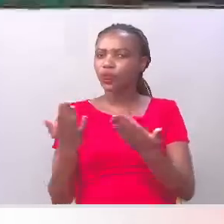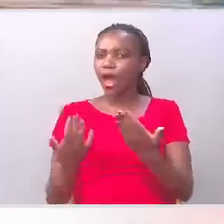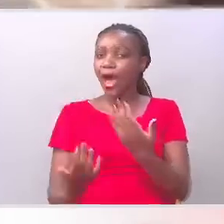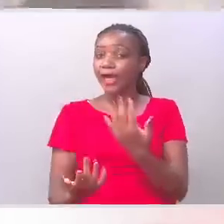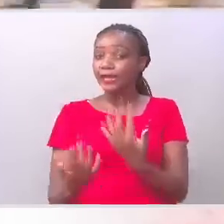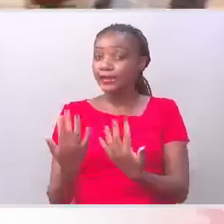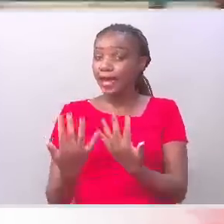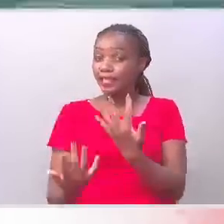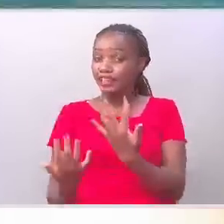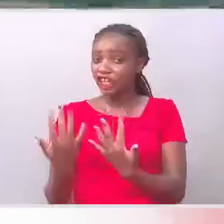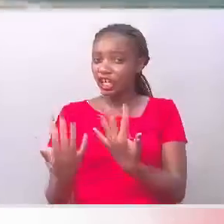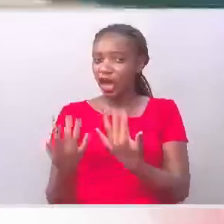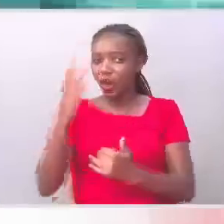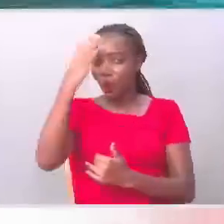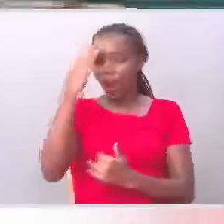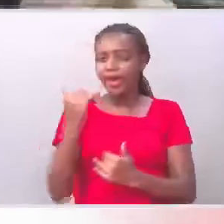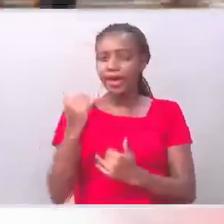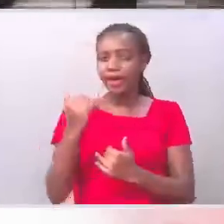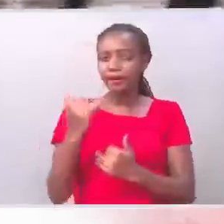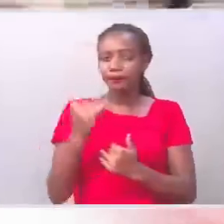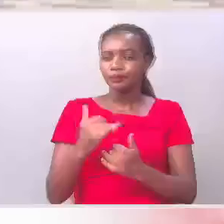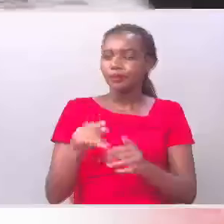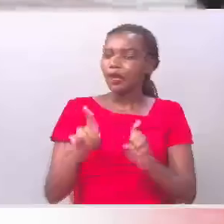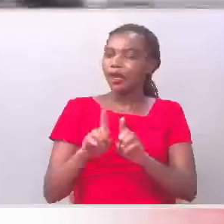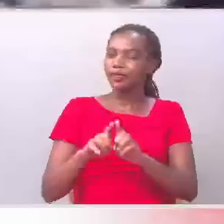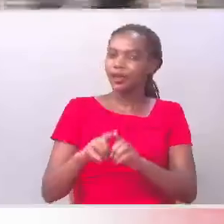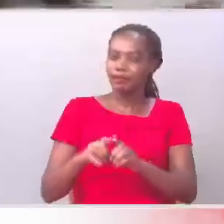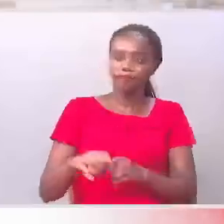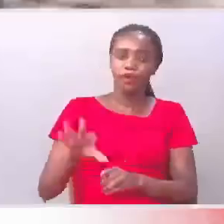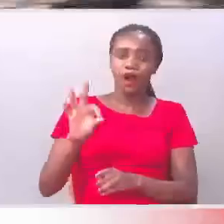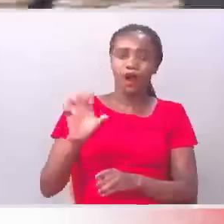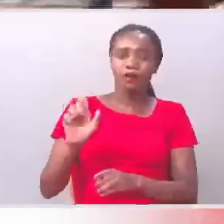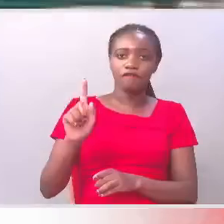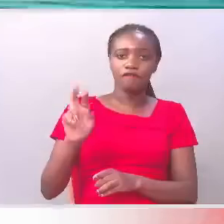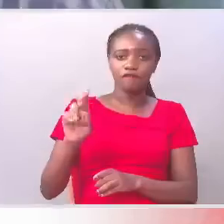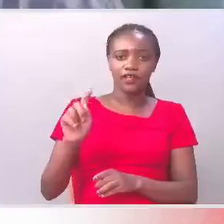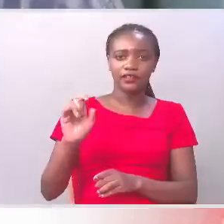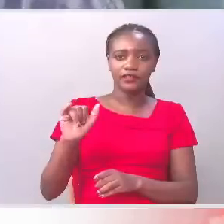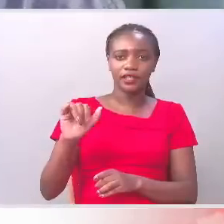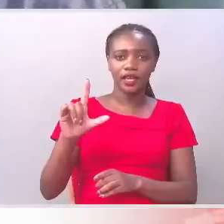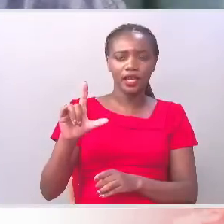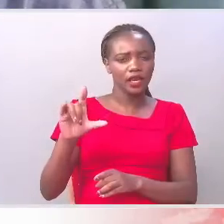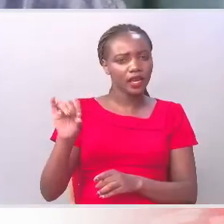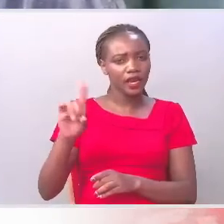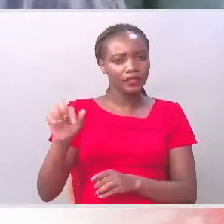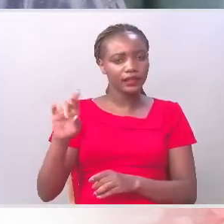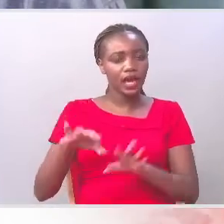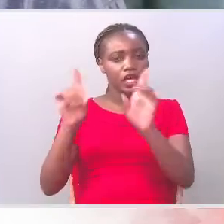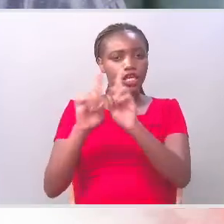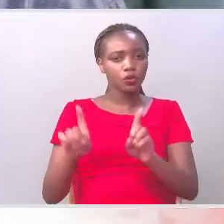because it's really kind of organic fertilizer. And the gas